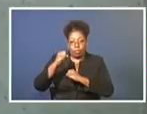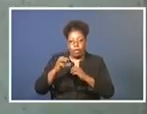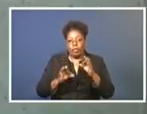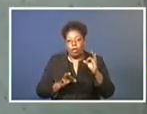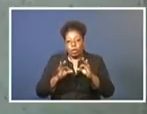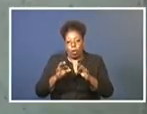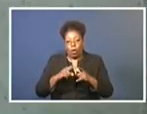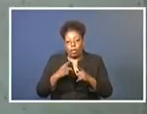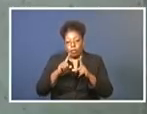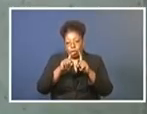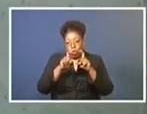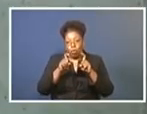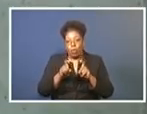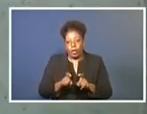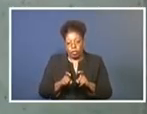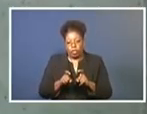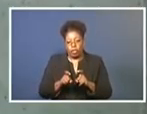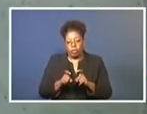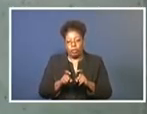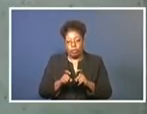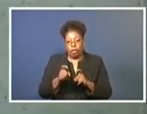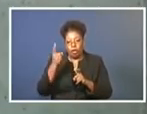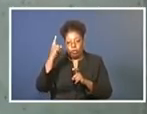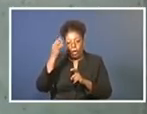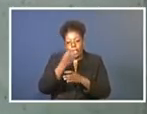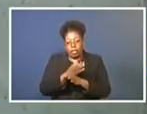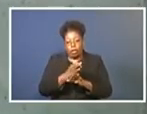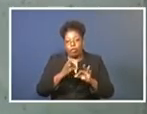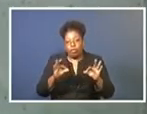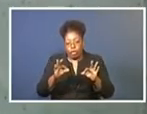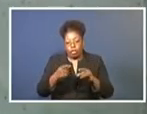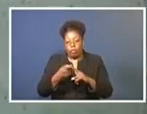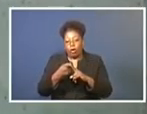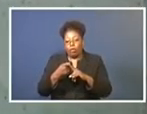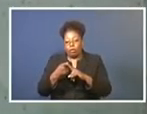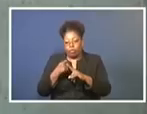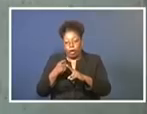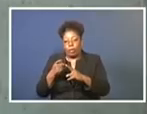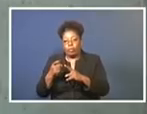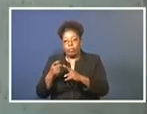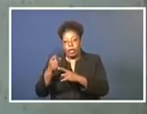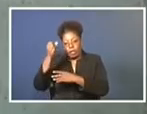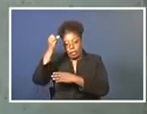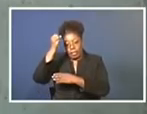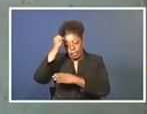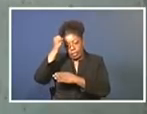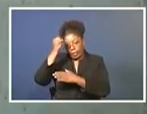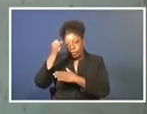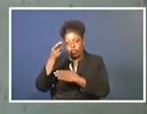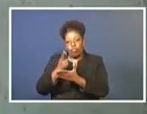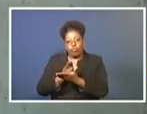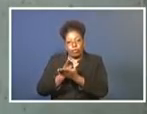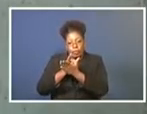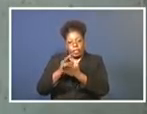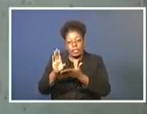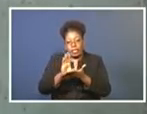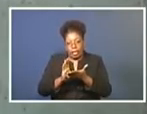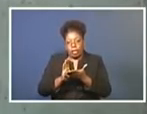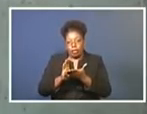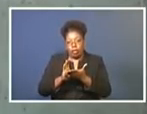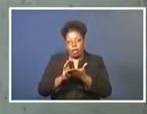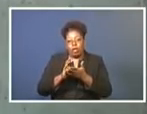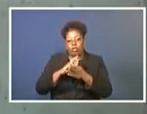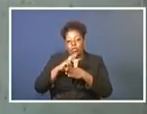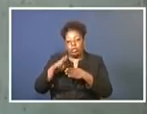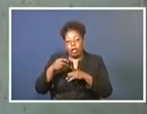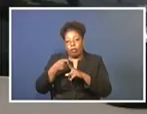the question of the appellant's potential release from detention should be considered by a judge of the Supreme